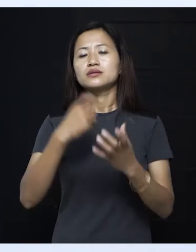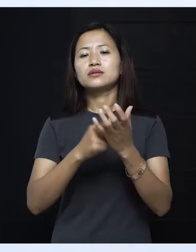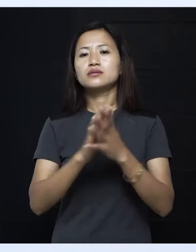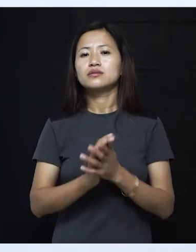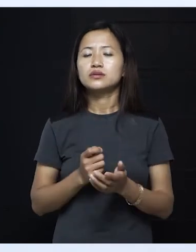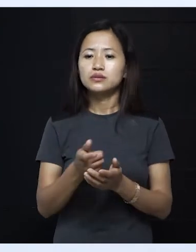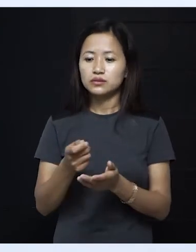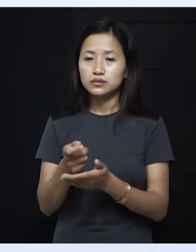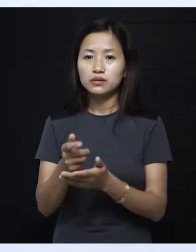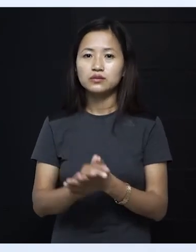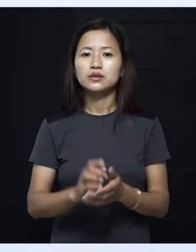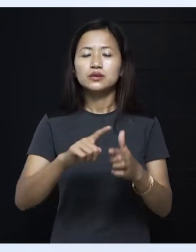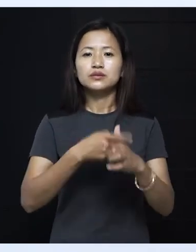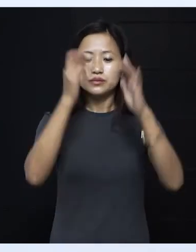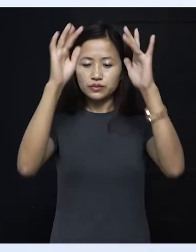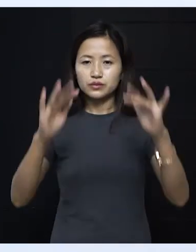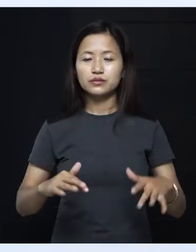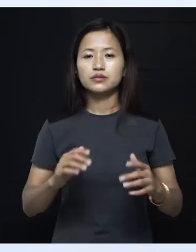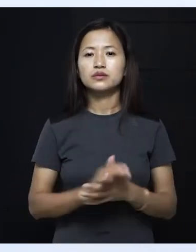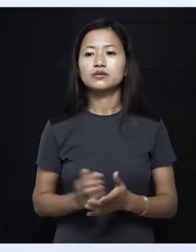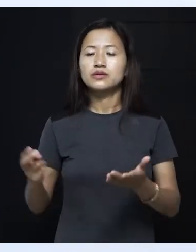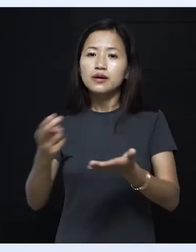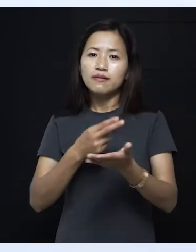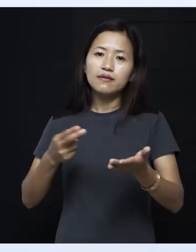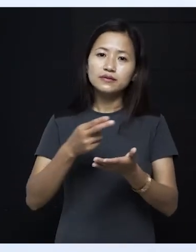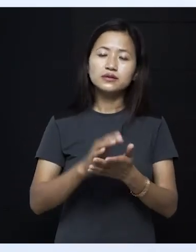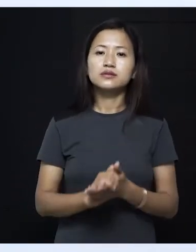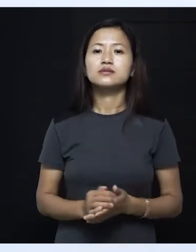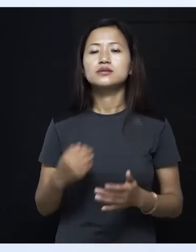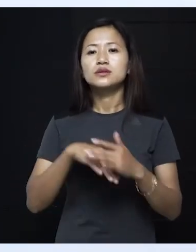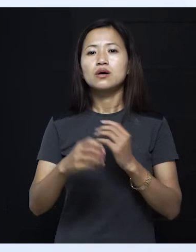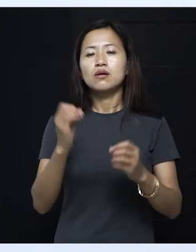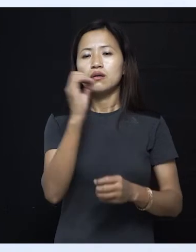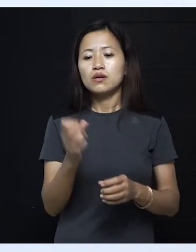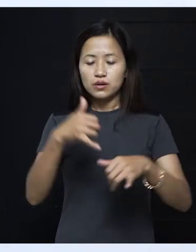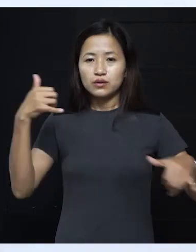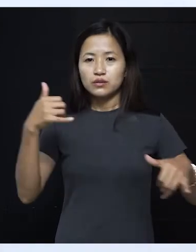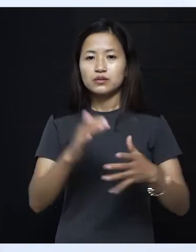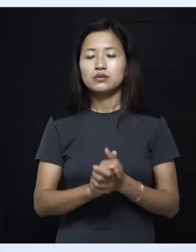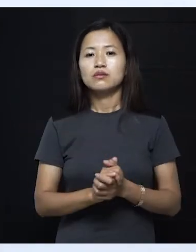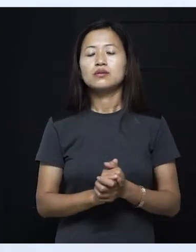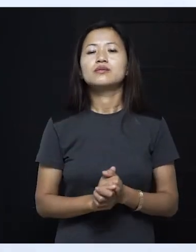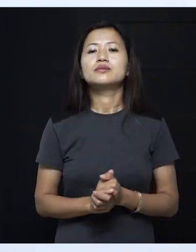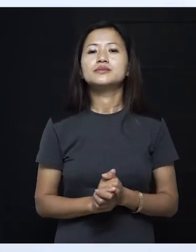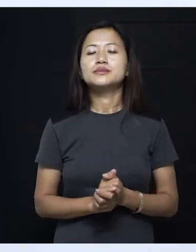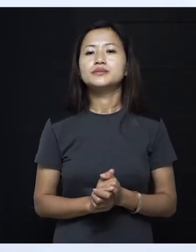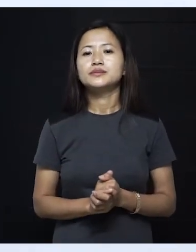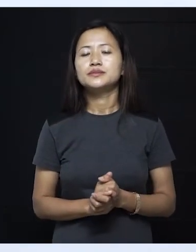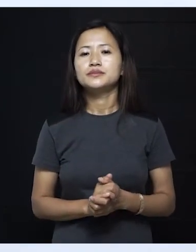these are sown in June and then they are harvested in September to